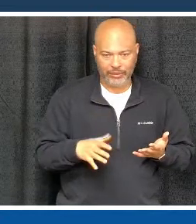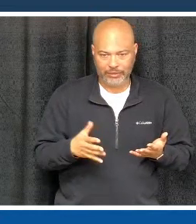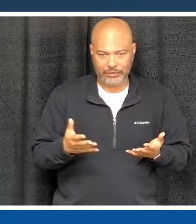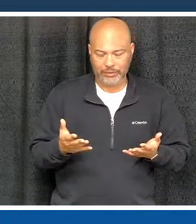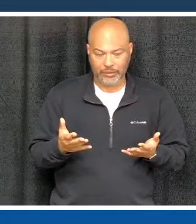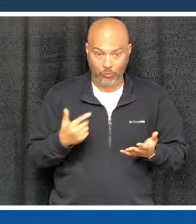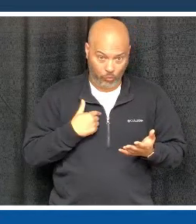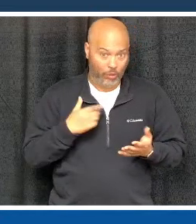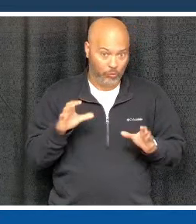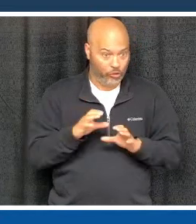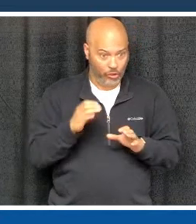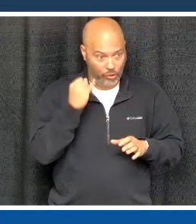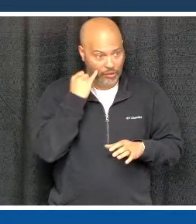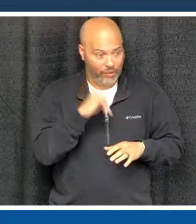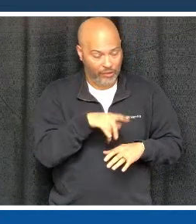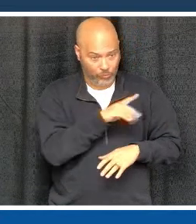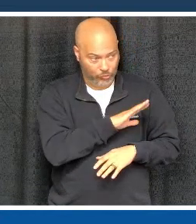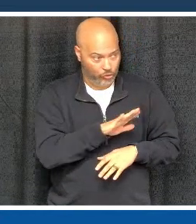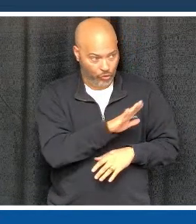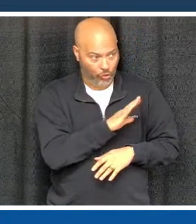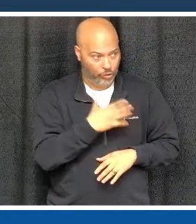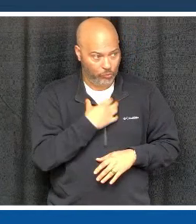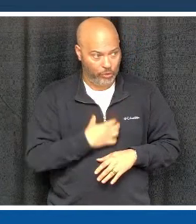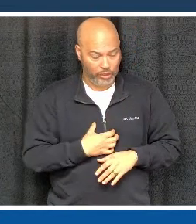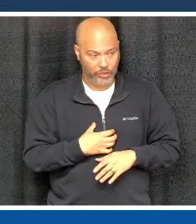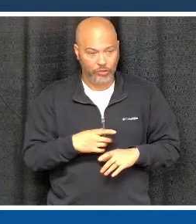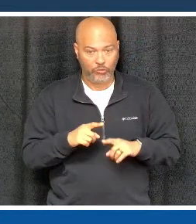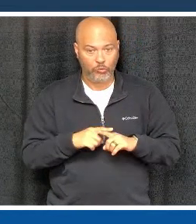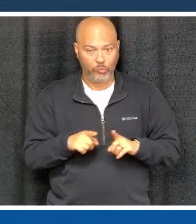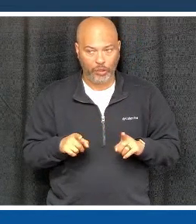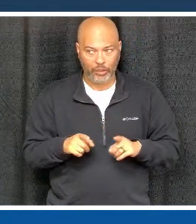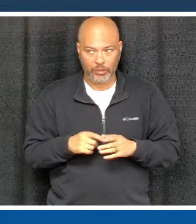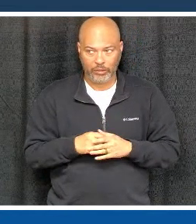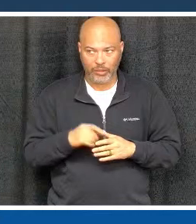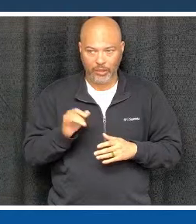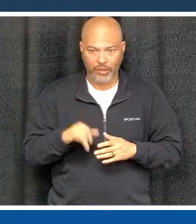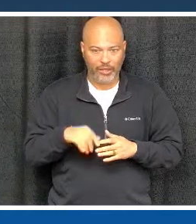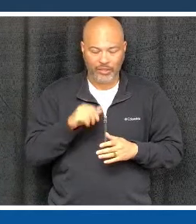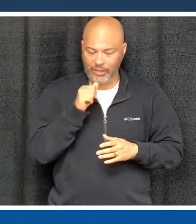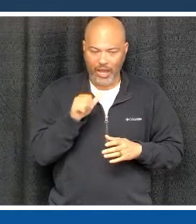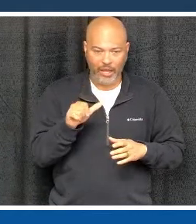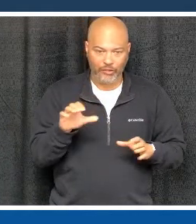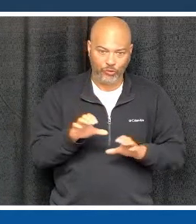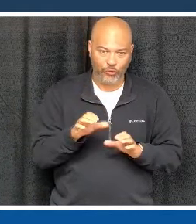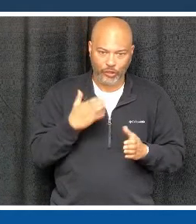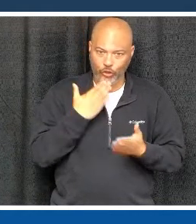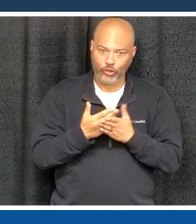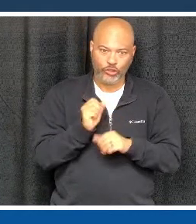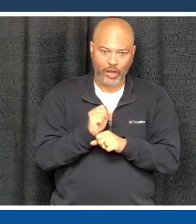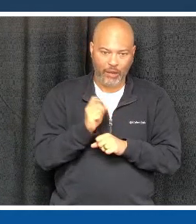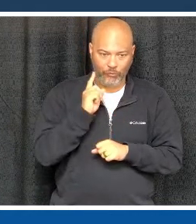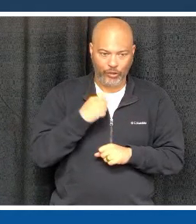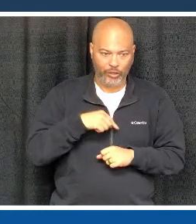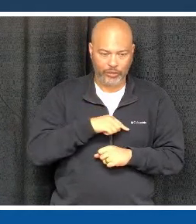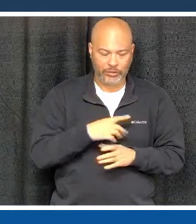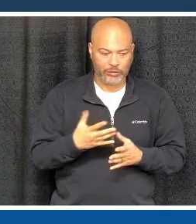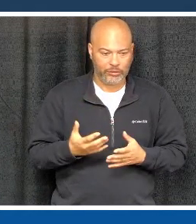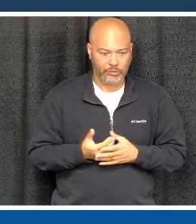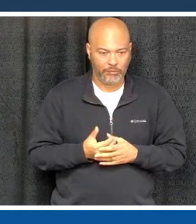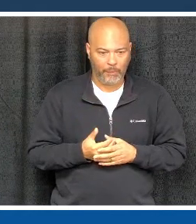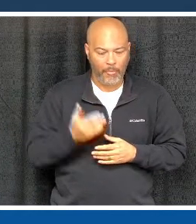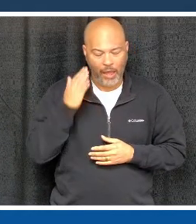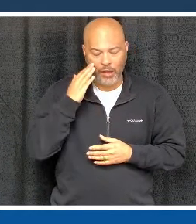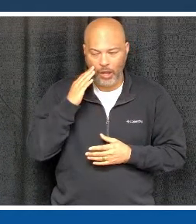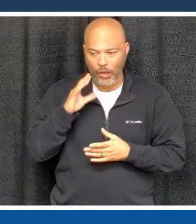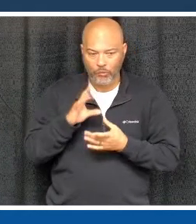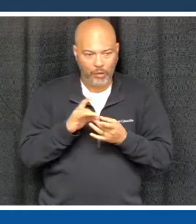And we'll do that if that's the desire of the council, but that's not putting our best foot forward. Well, and I know it's been mentioned that we